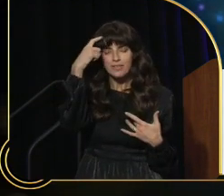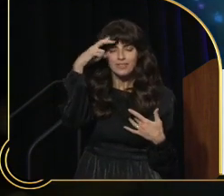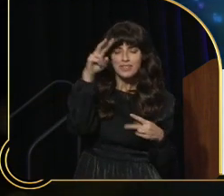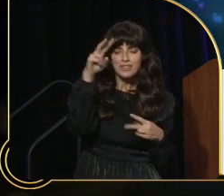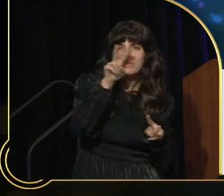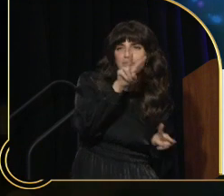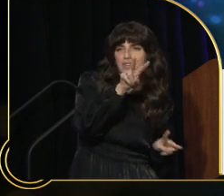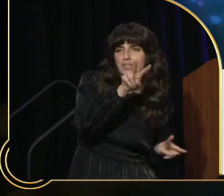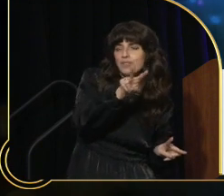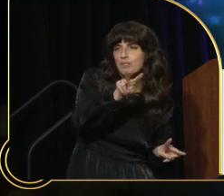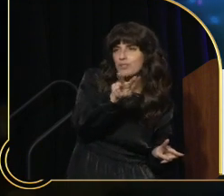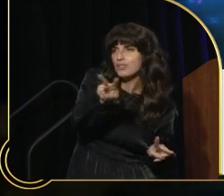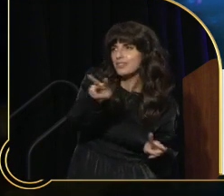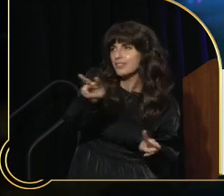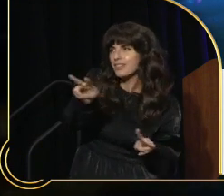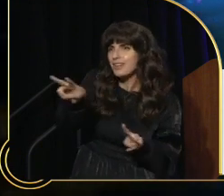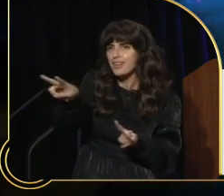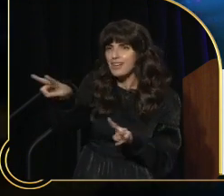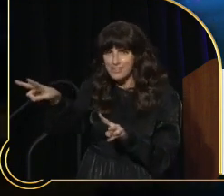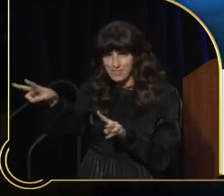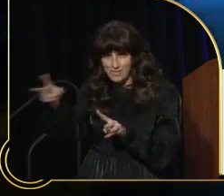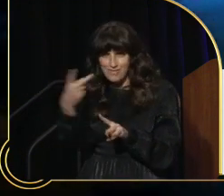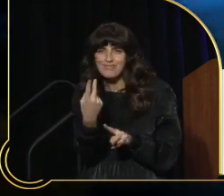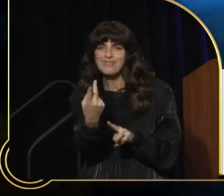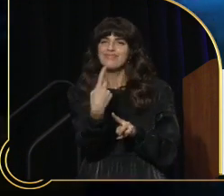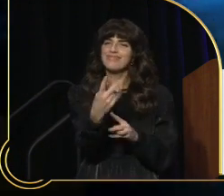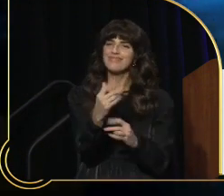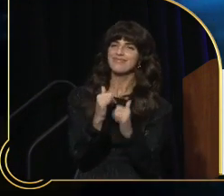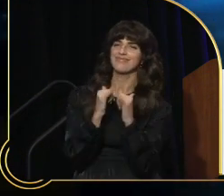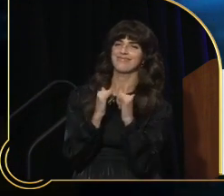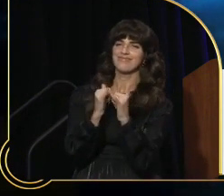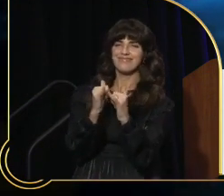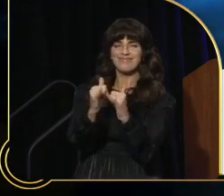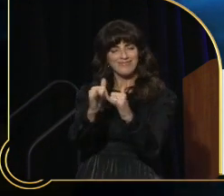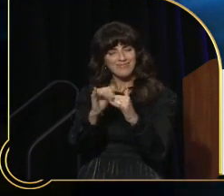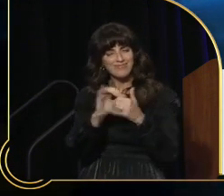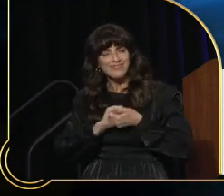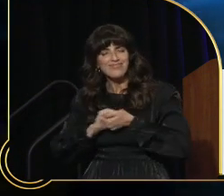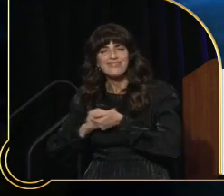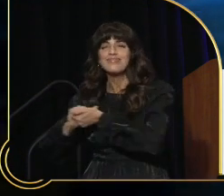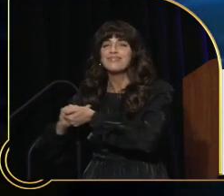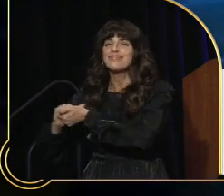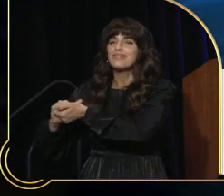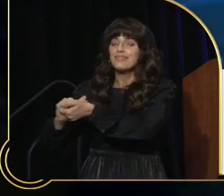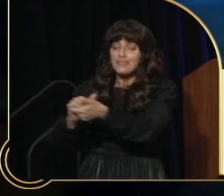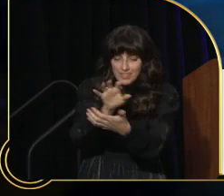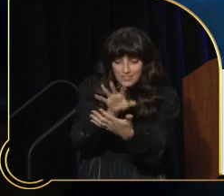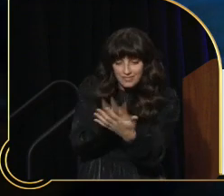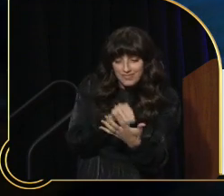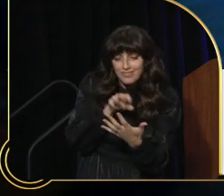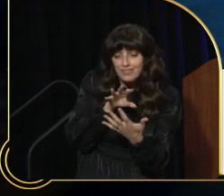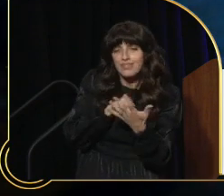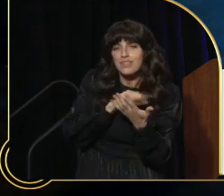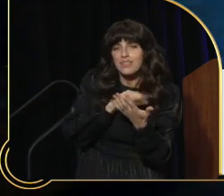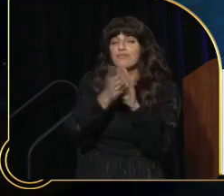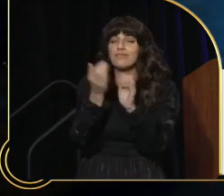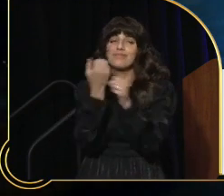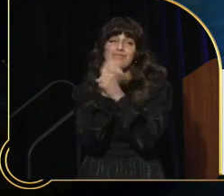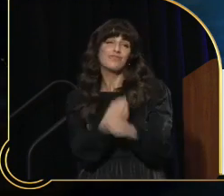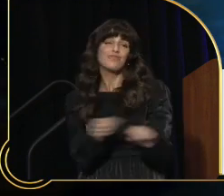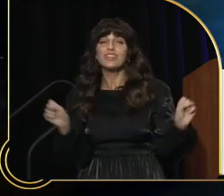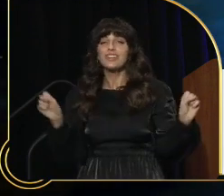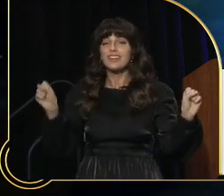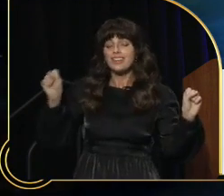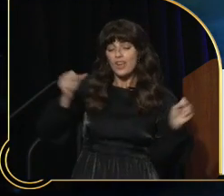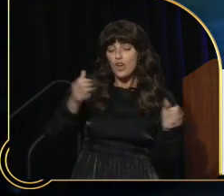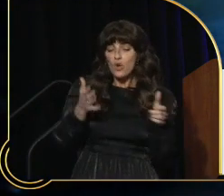minds. Hearts and minds begin to see one and all, make you and me. What we know can set us free, rearrange